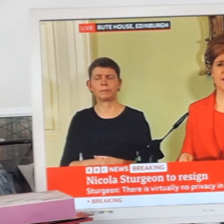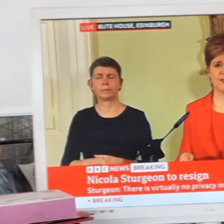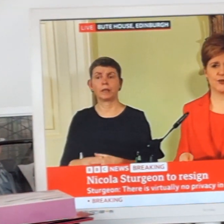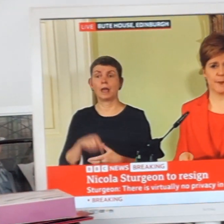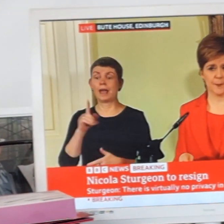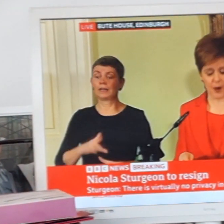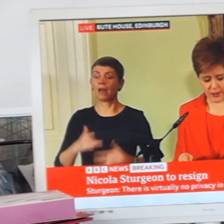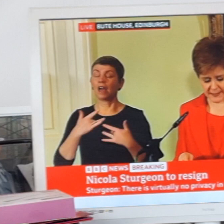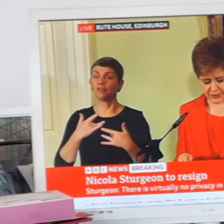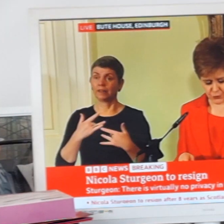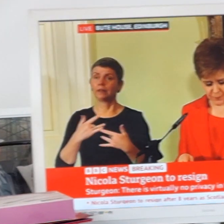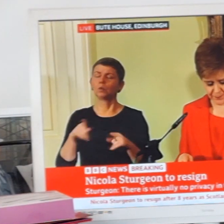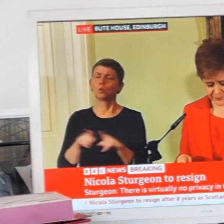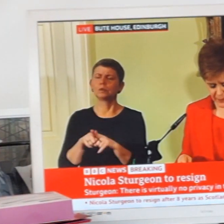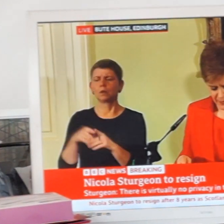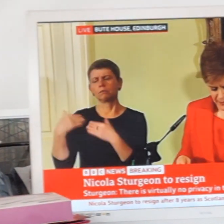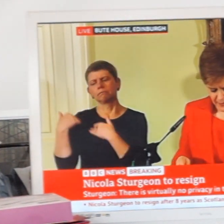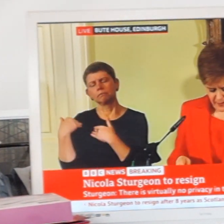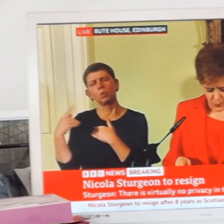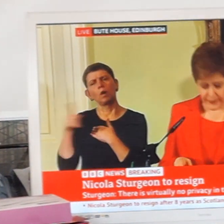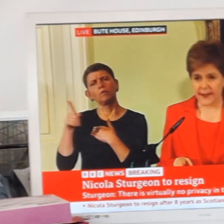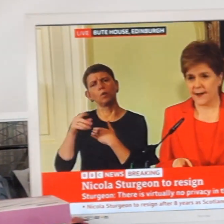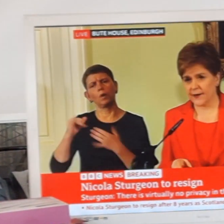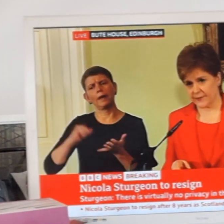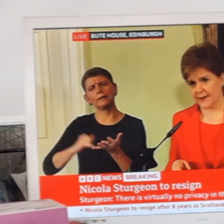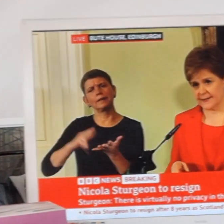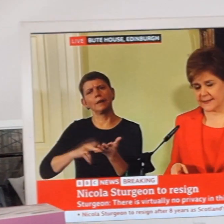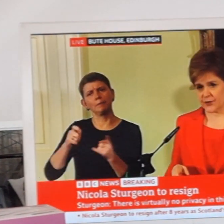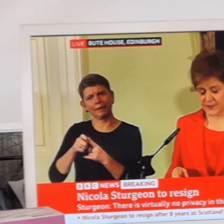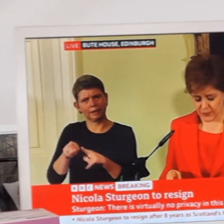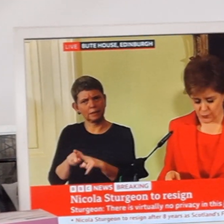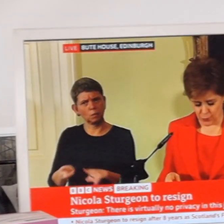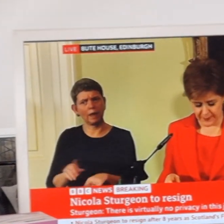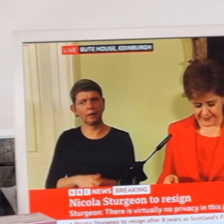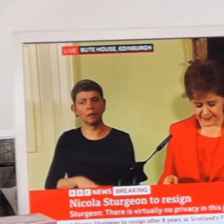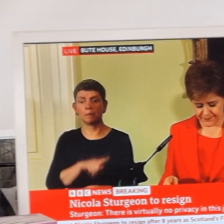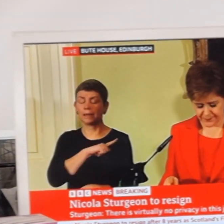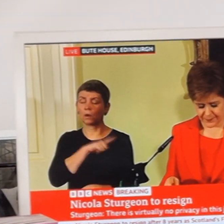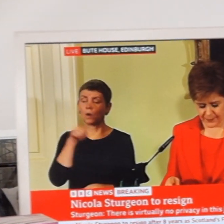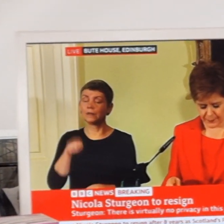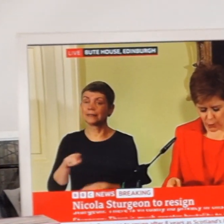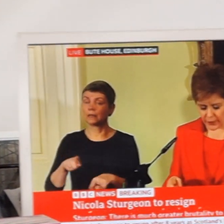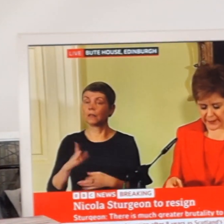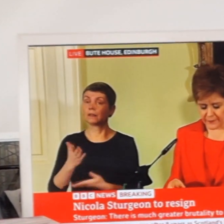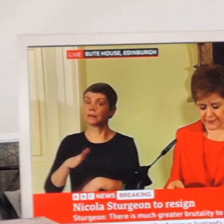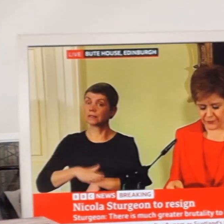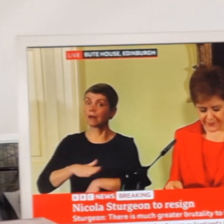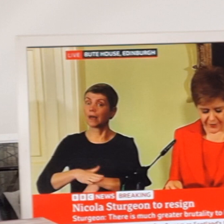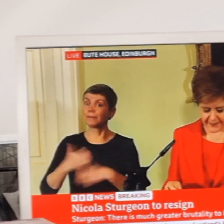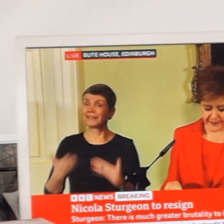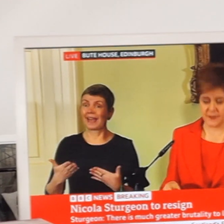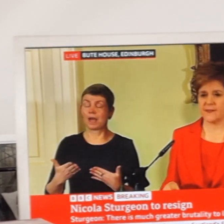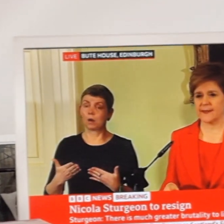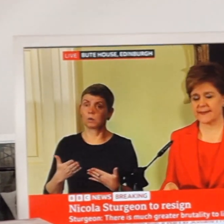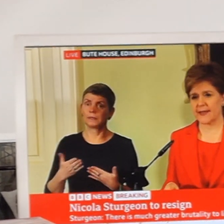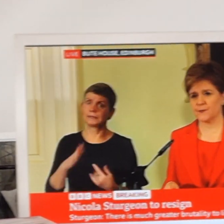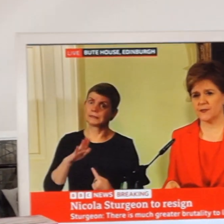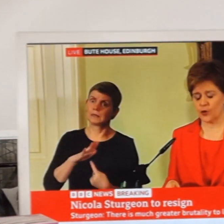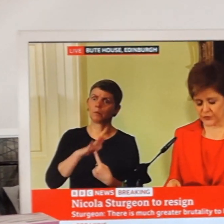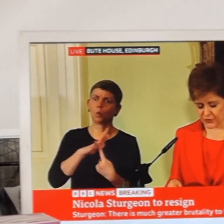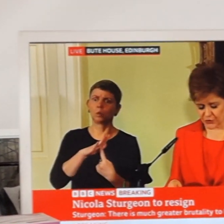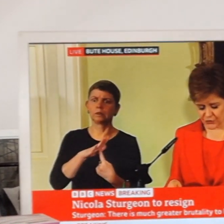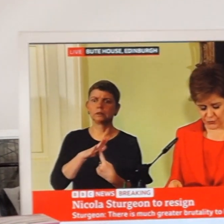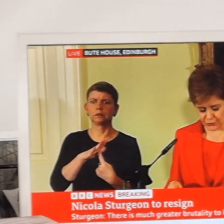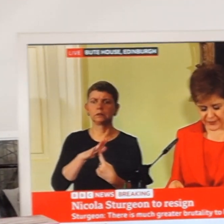that duty to my party too. We are at a critical moment. The blocking of our referendum as the